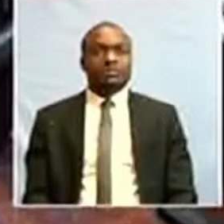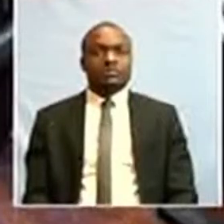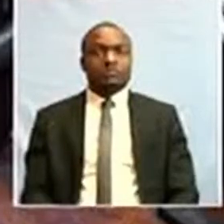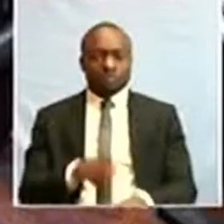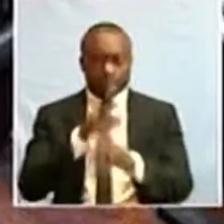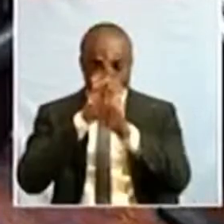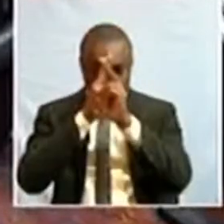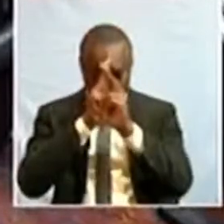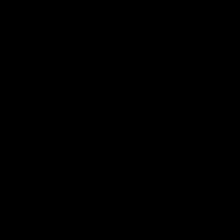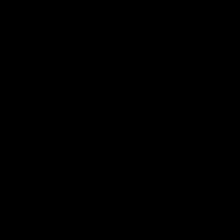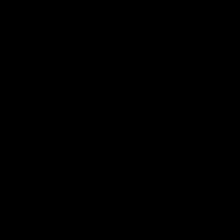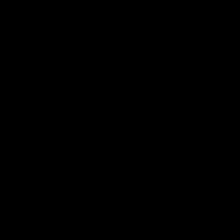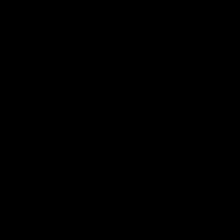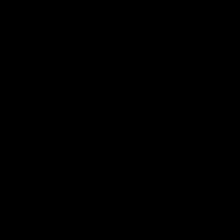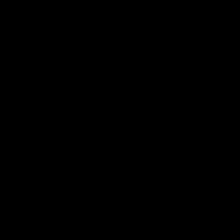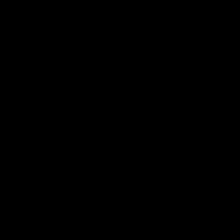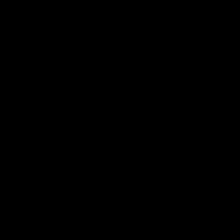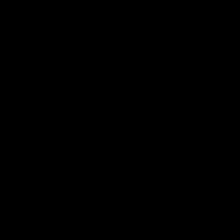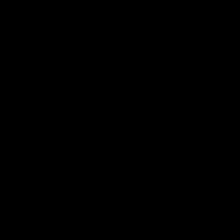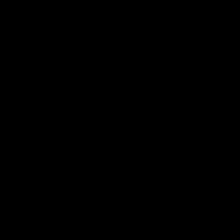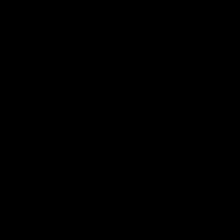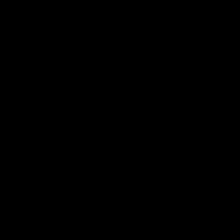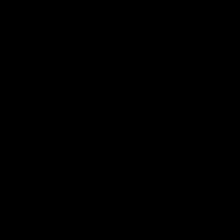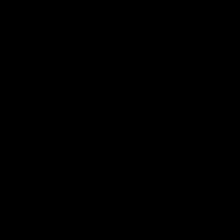Honorable Man.